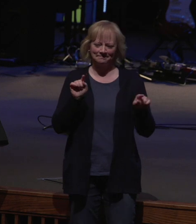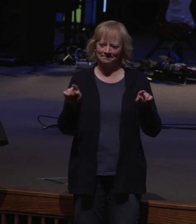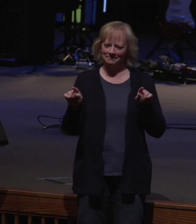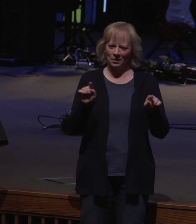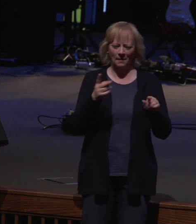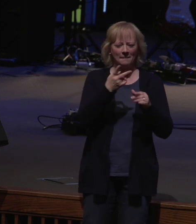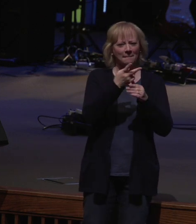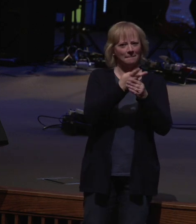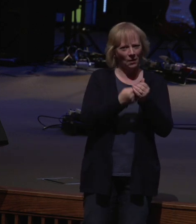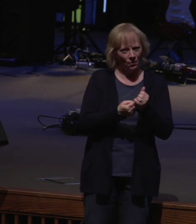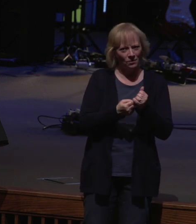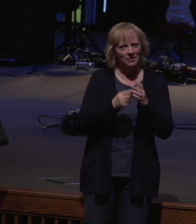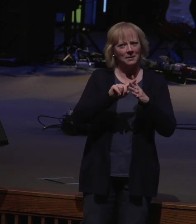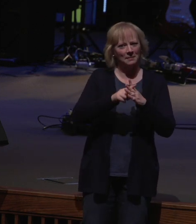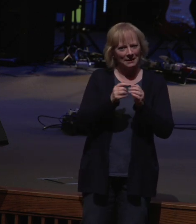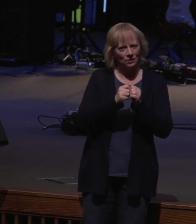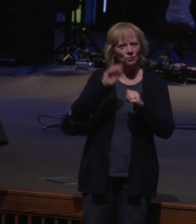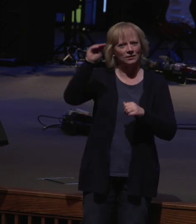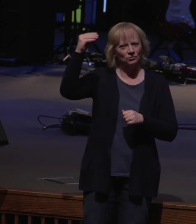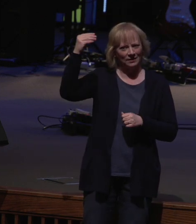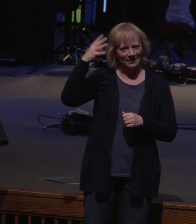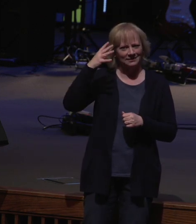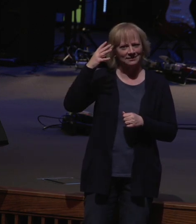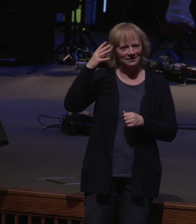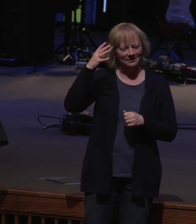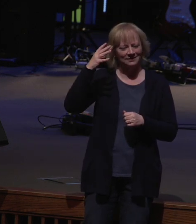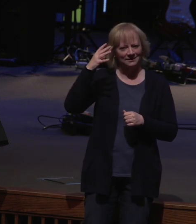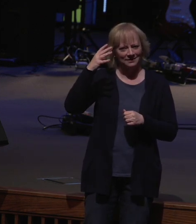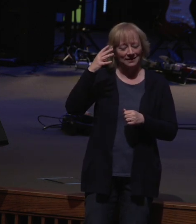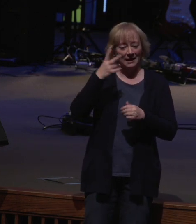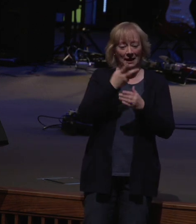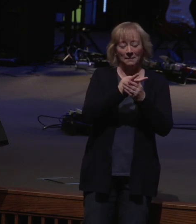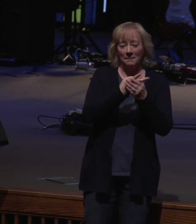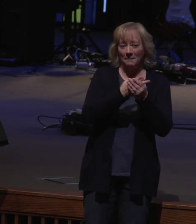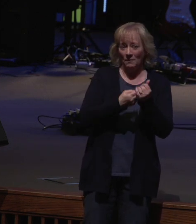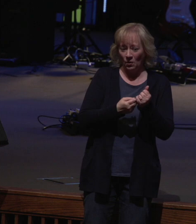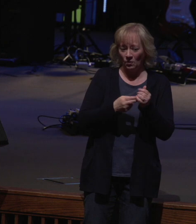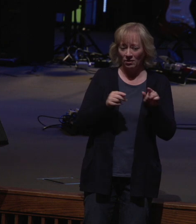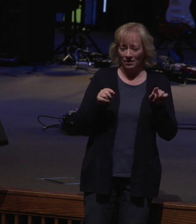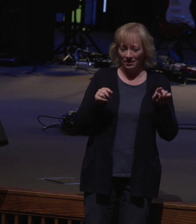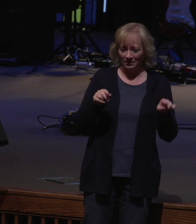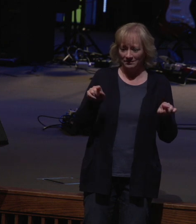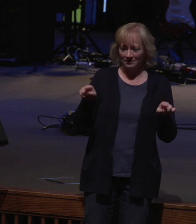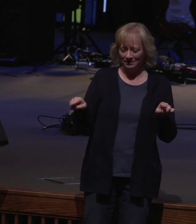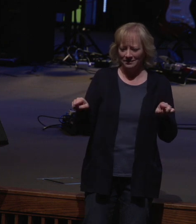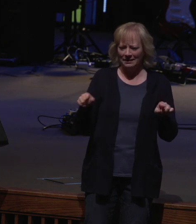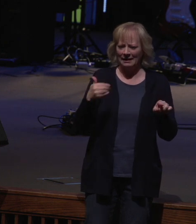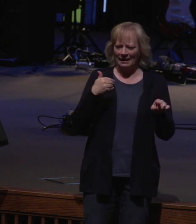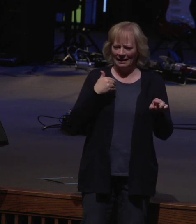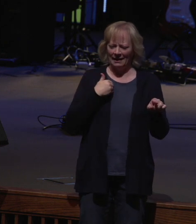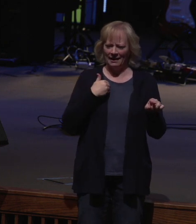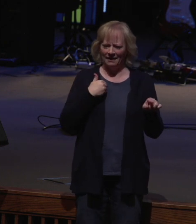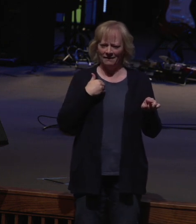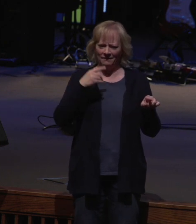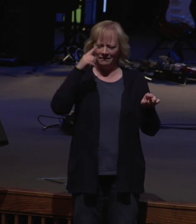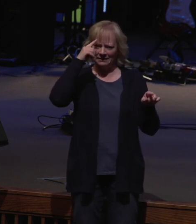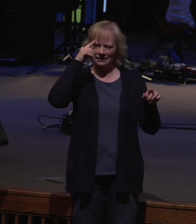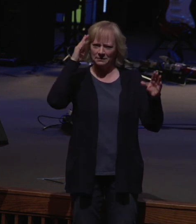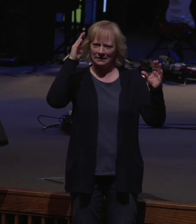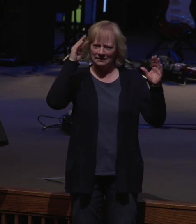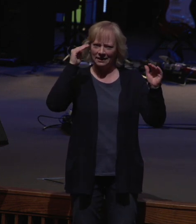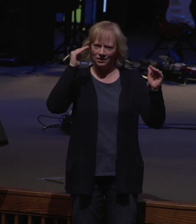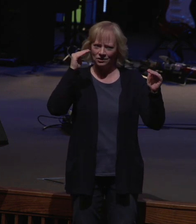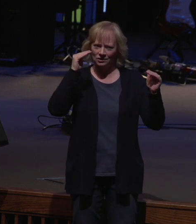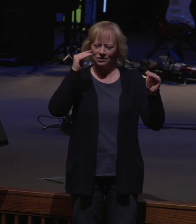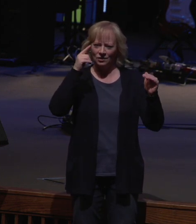Both began with grace, and both have formal expectations